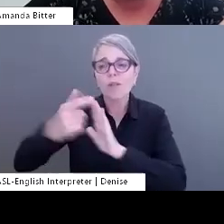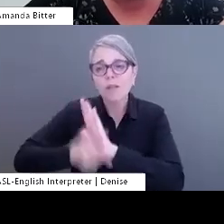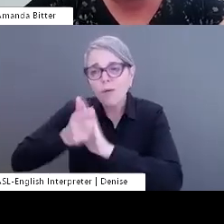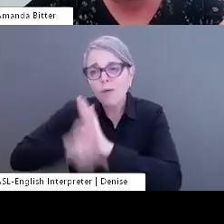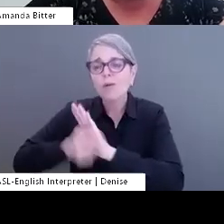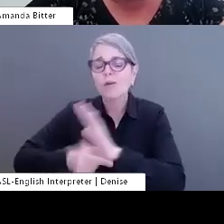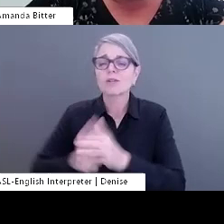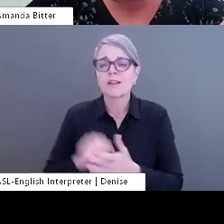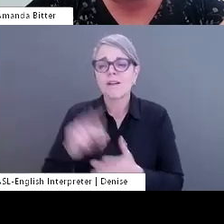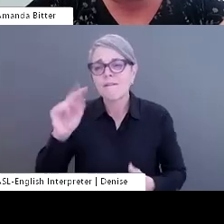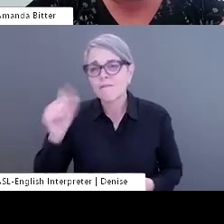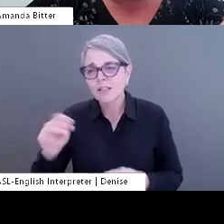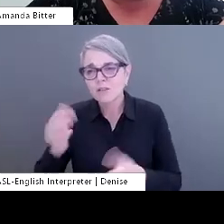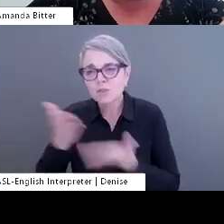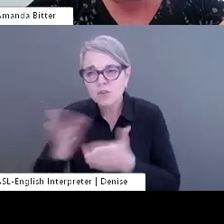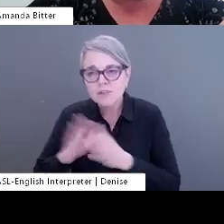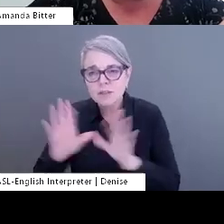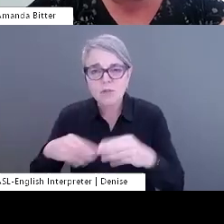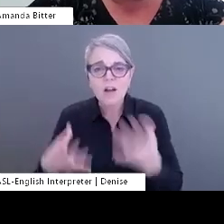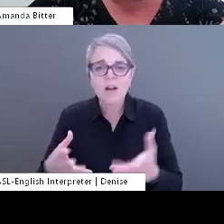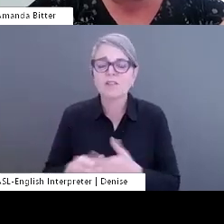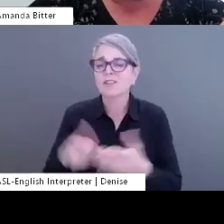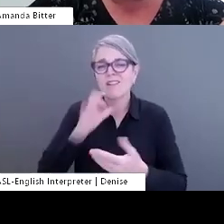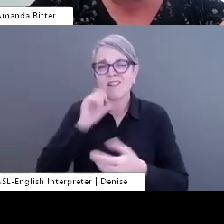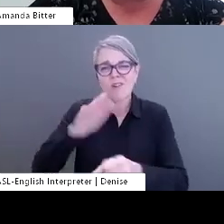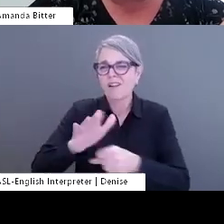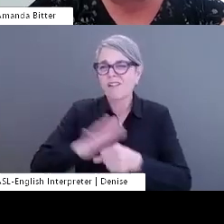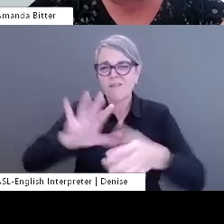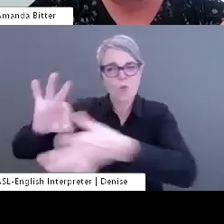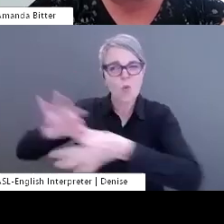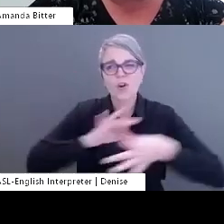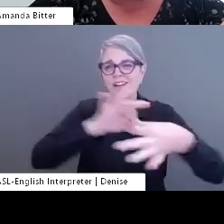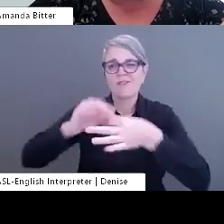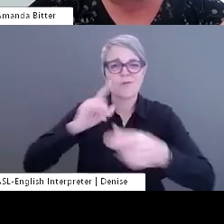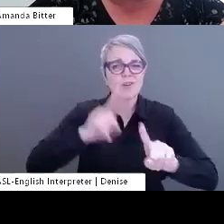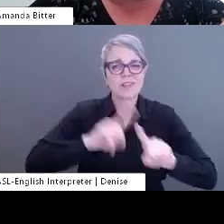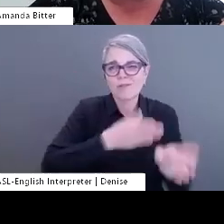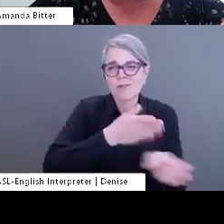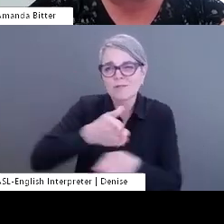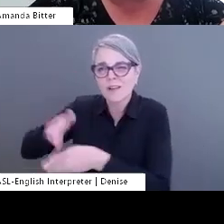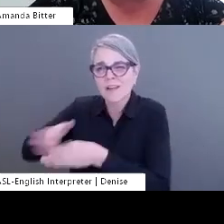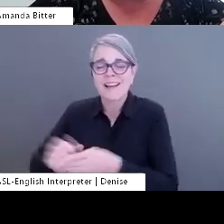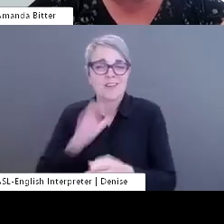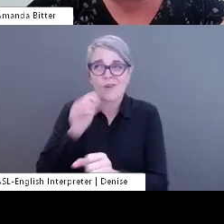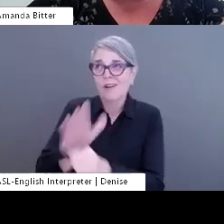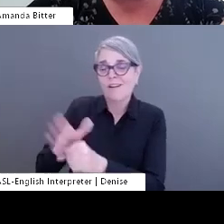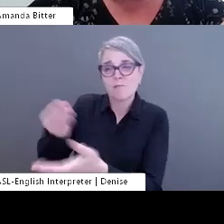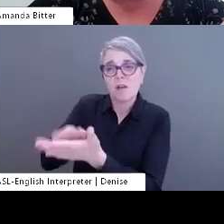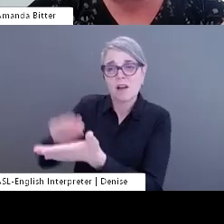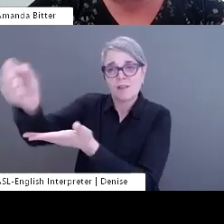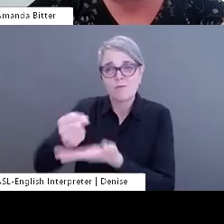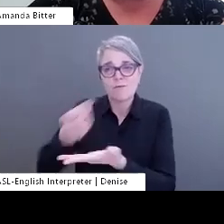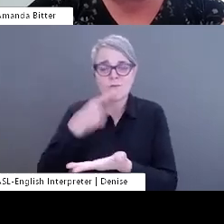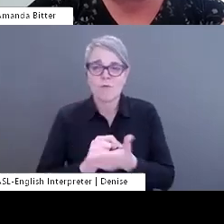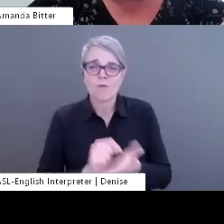of coordination across systems and disciplines, and lack of funding to address elder abuse and to provide direct services.